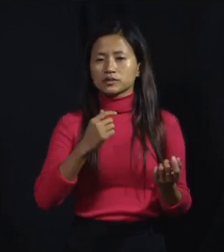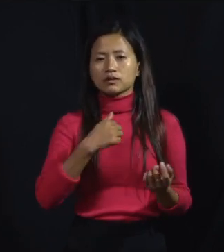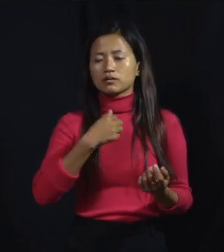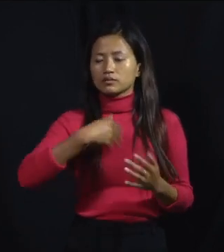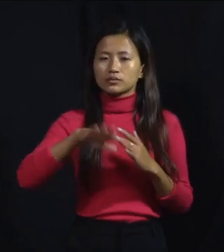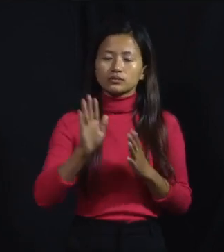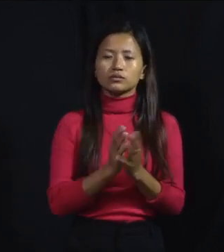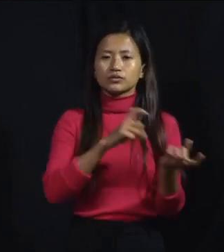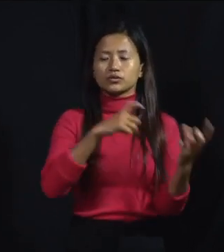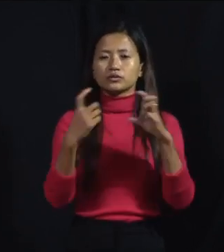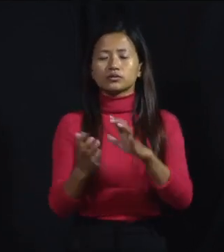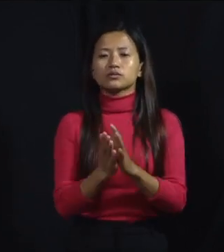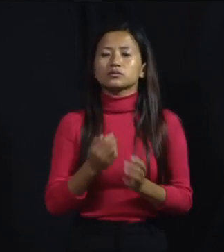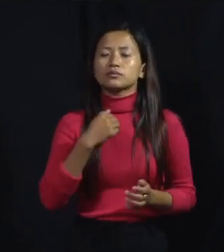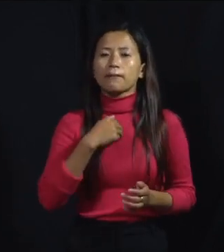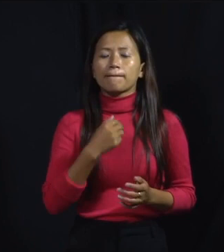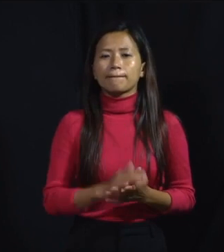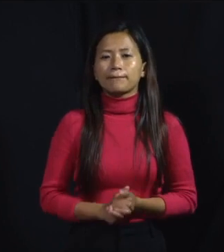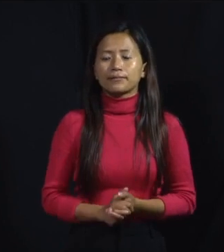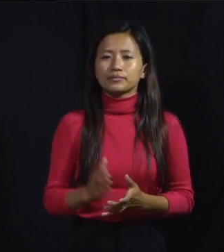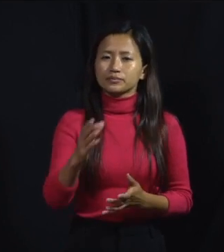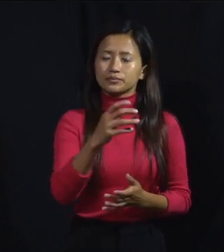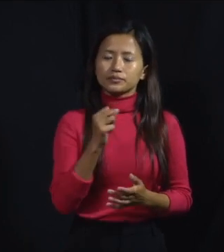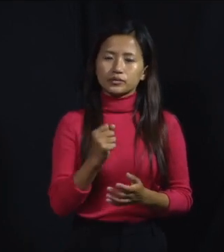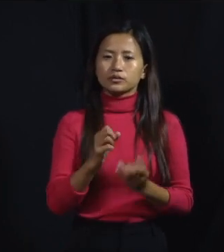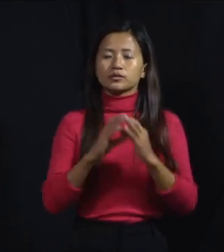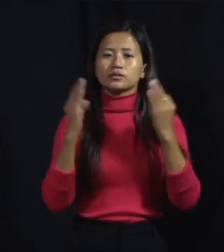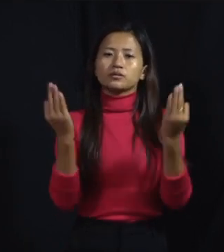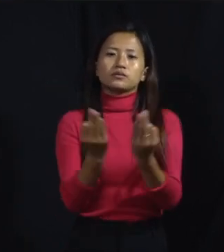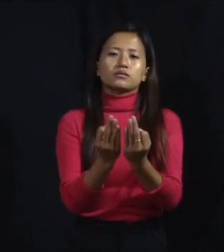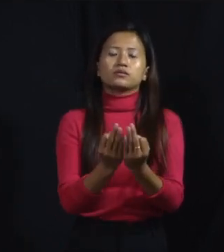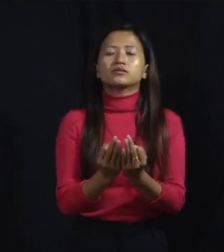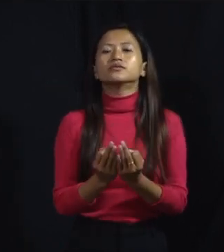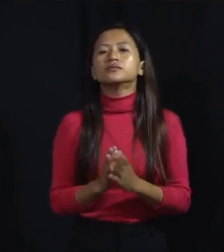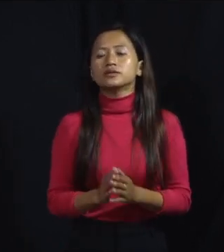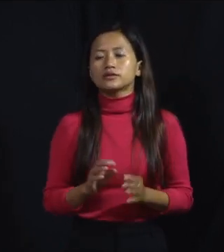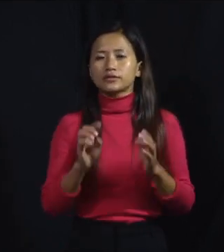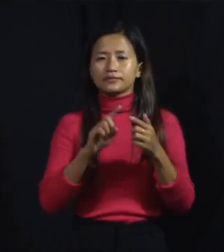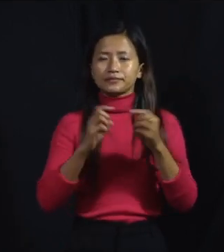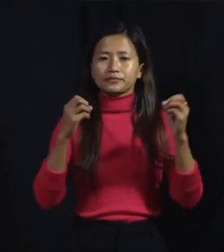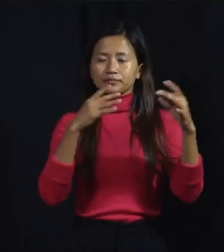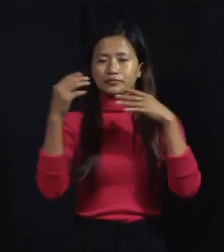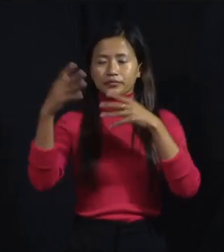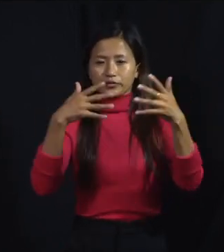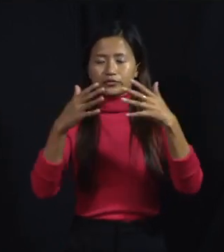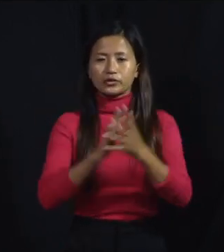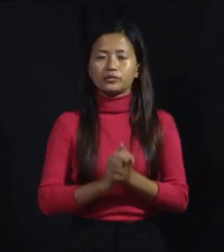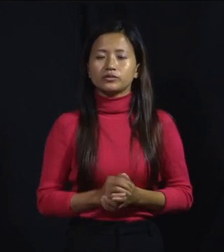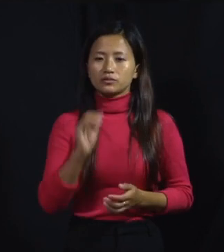somebody's parents into mine, isn't it? So we cannot control that family environment in a certain way. Okay, so